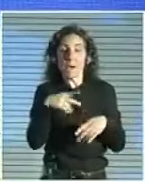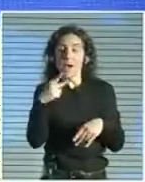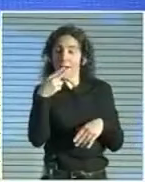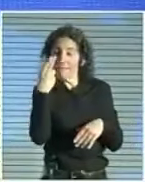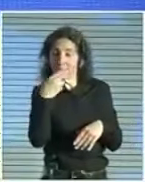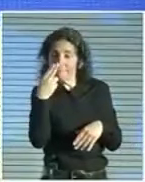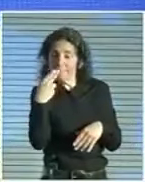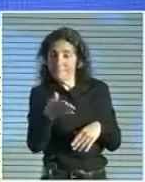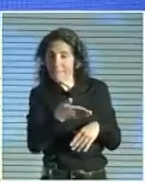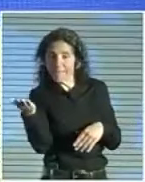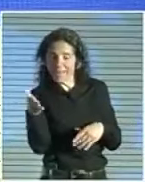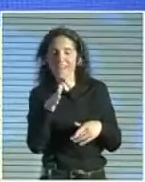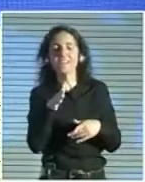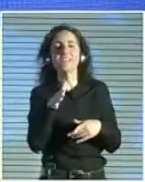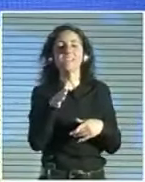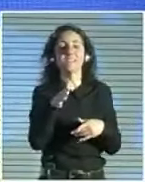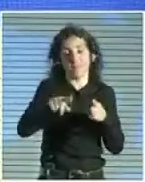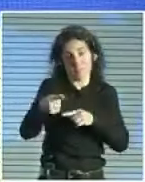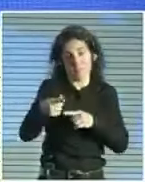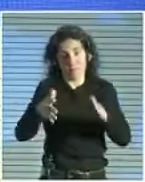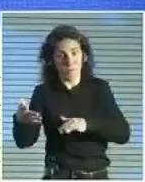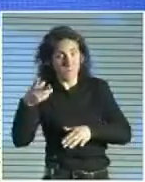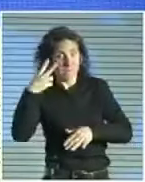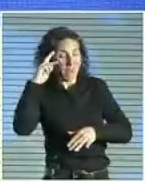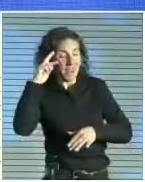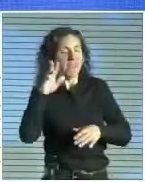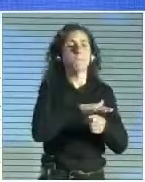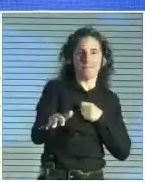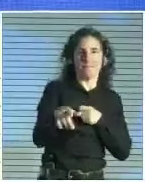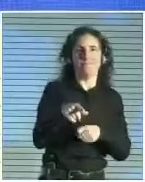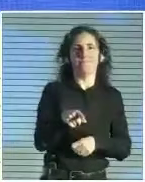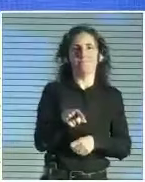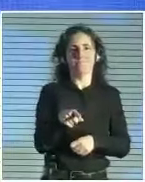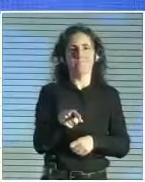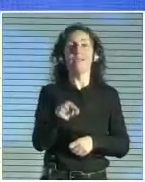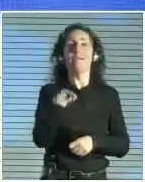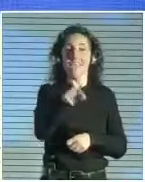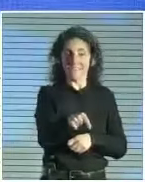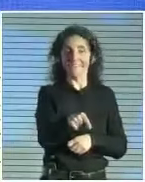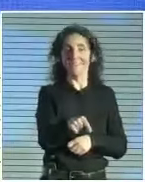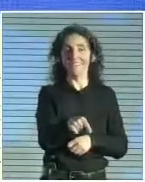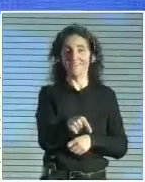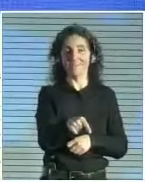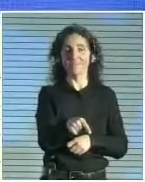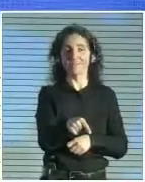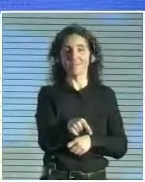where the building of skills it comes in a very, very keen way. Now, going back to